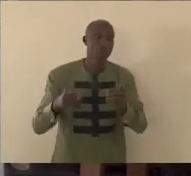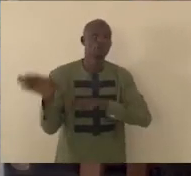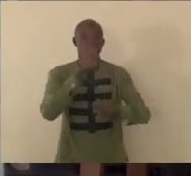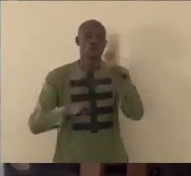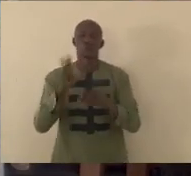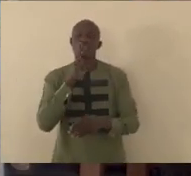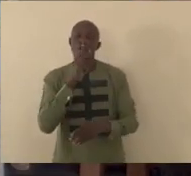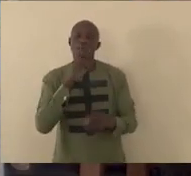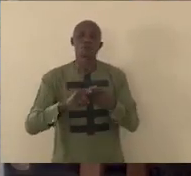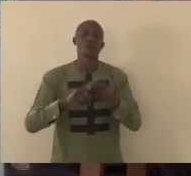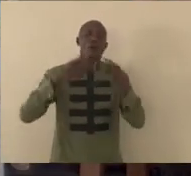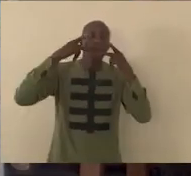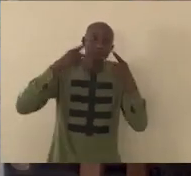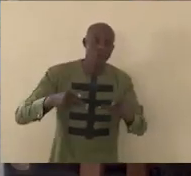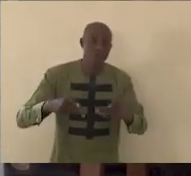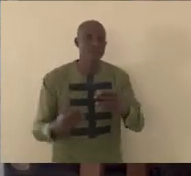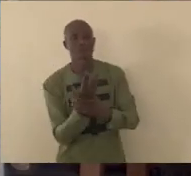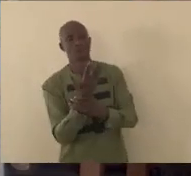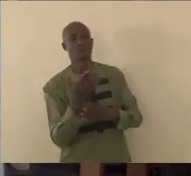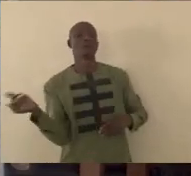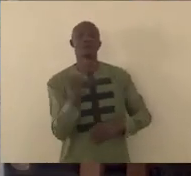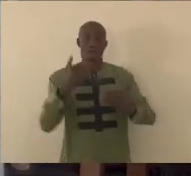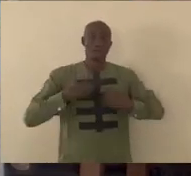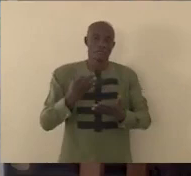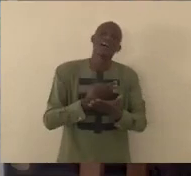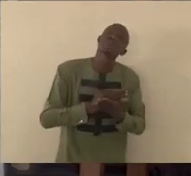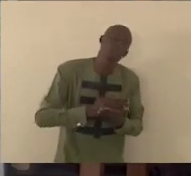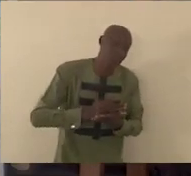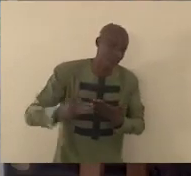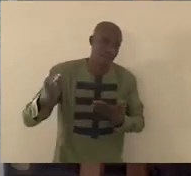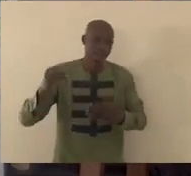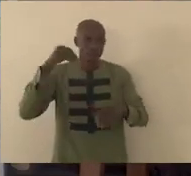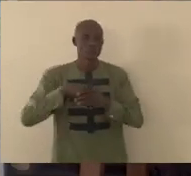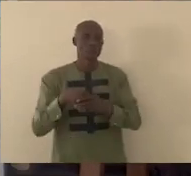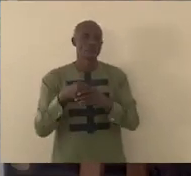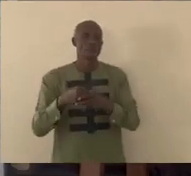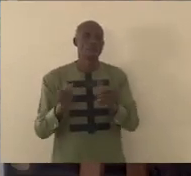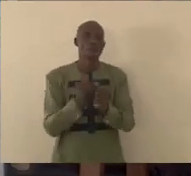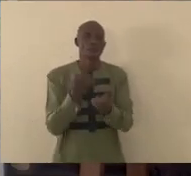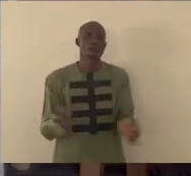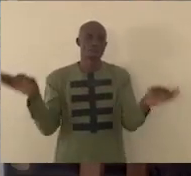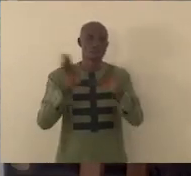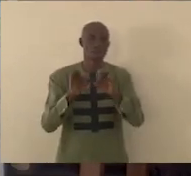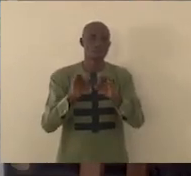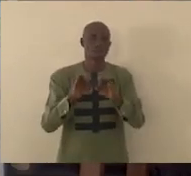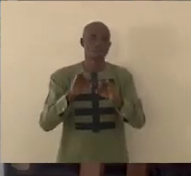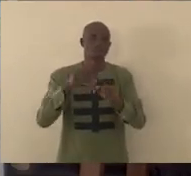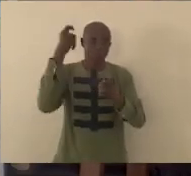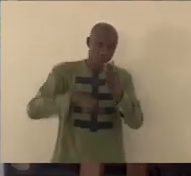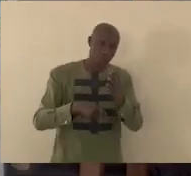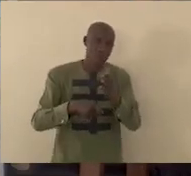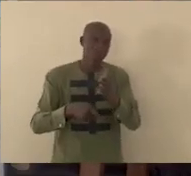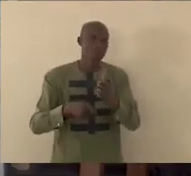waters towards peace and prosperity. They have failed woefully in the critical task of forging